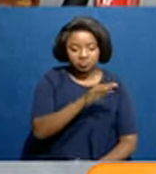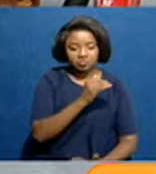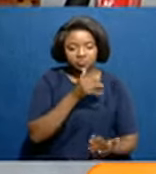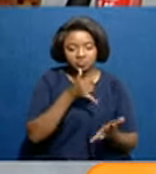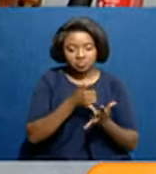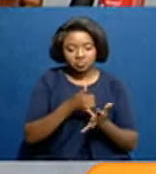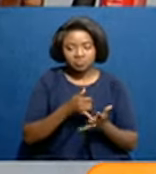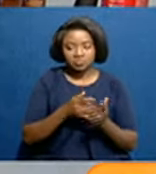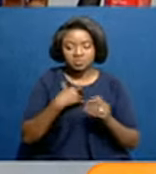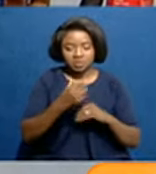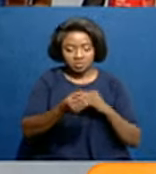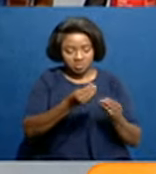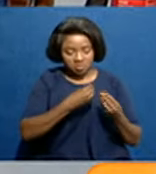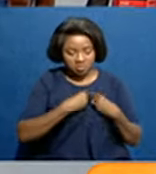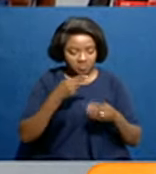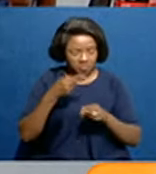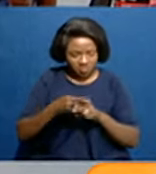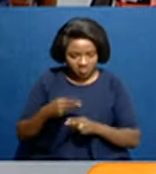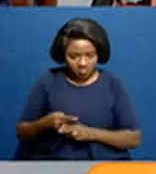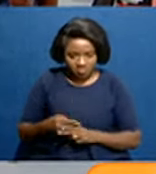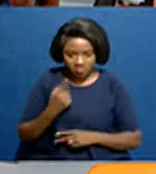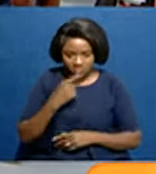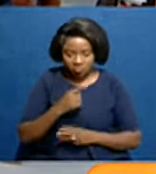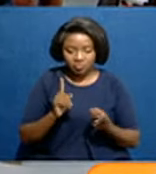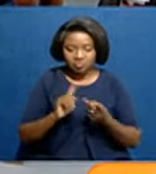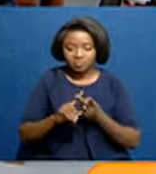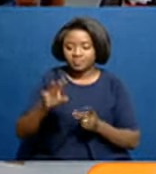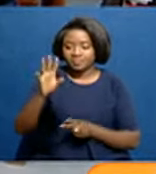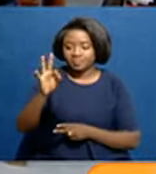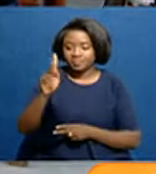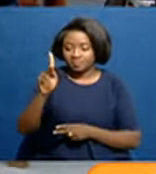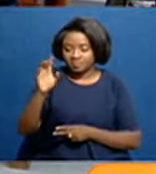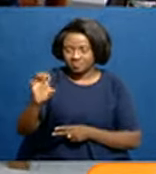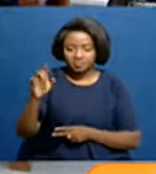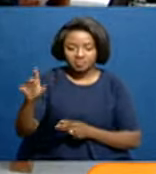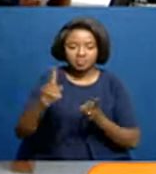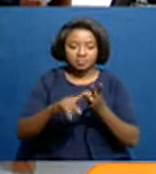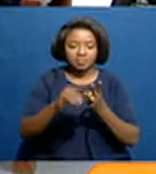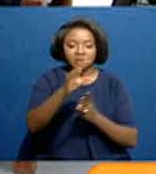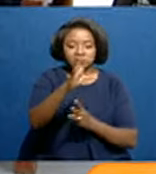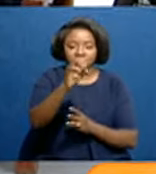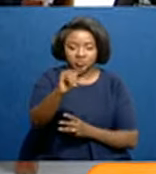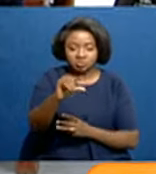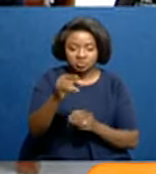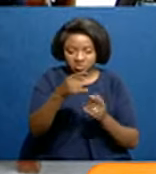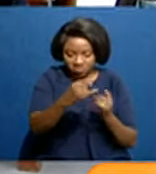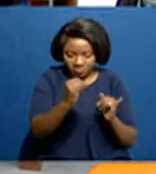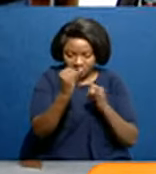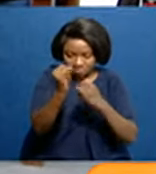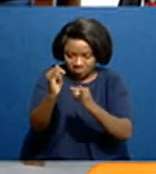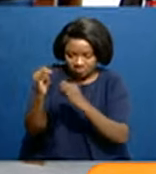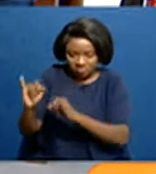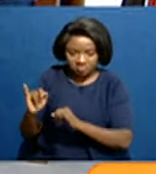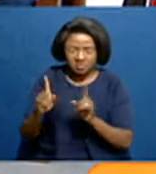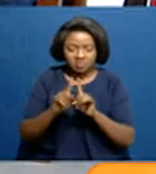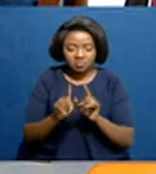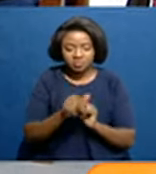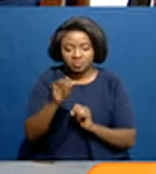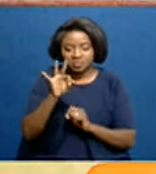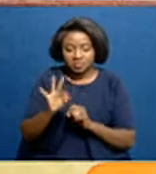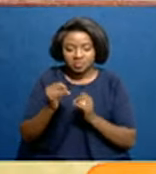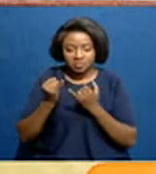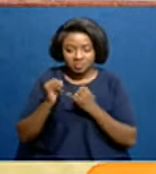to send us their names. We're going to have FKE is independent, COG is independent. And then the other three independent are all going to